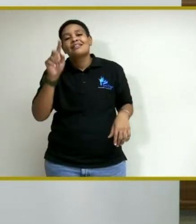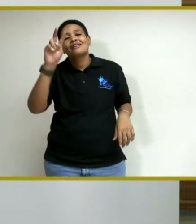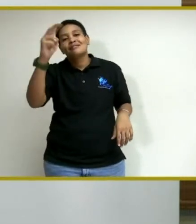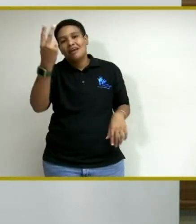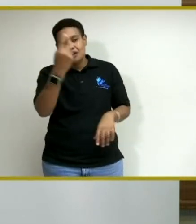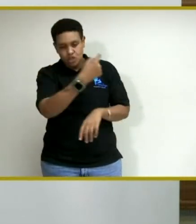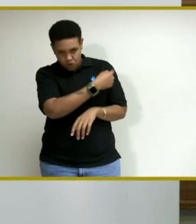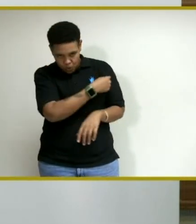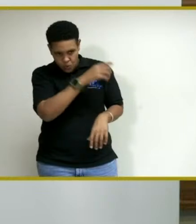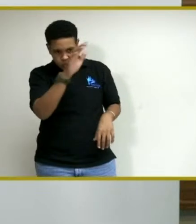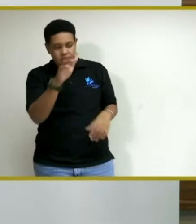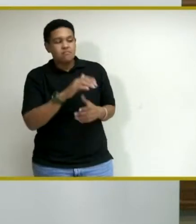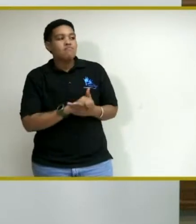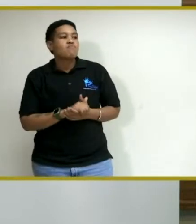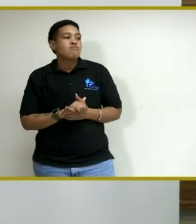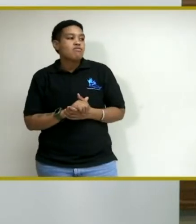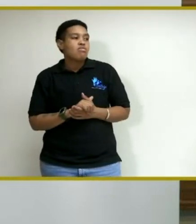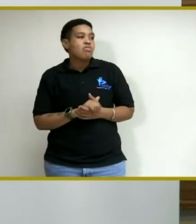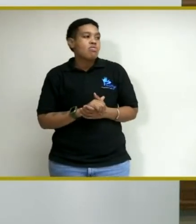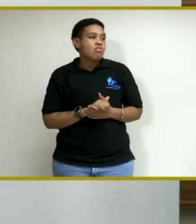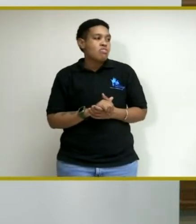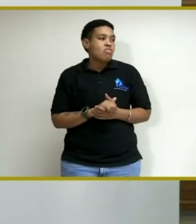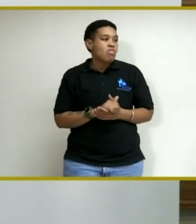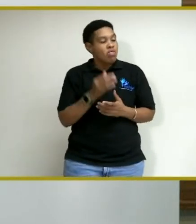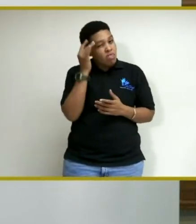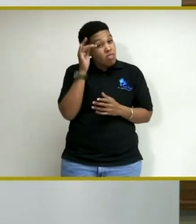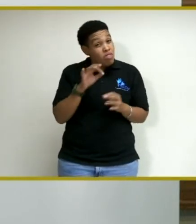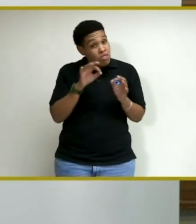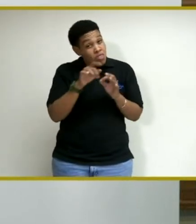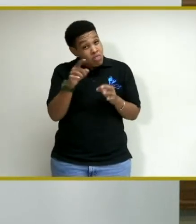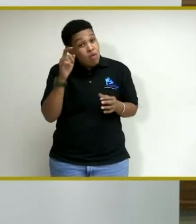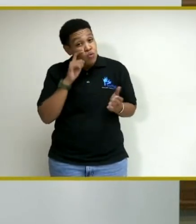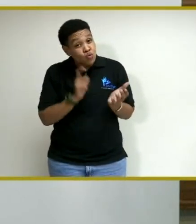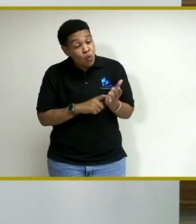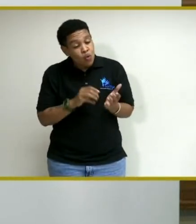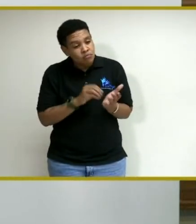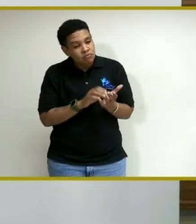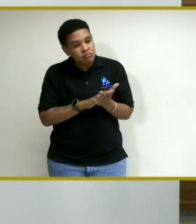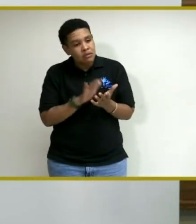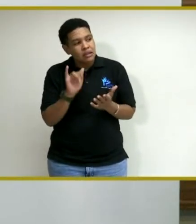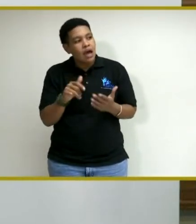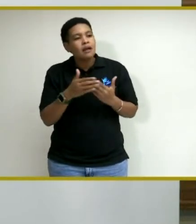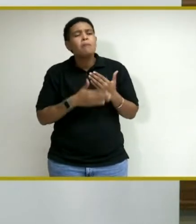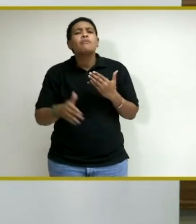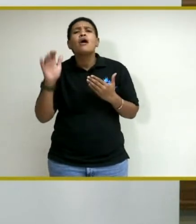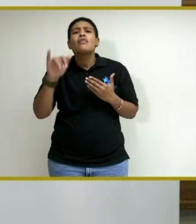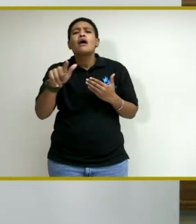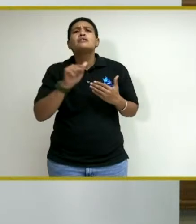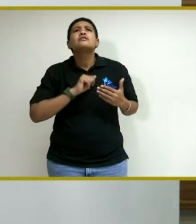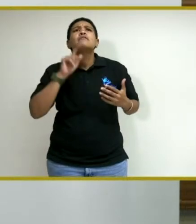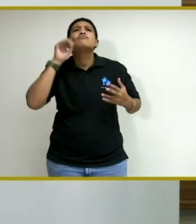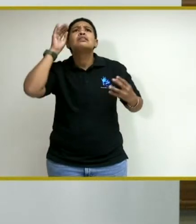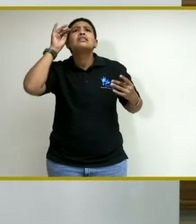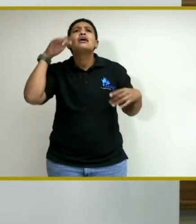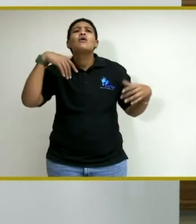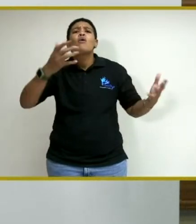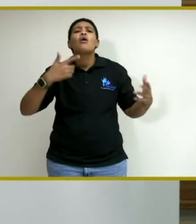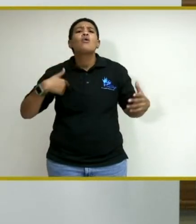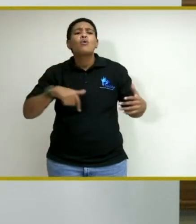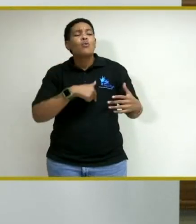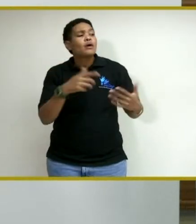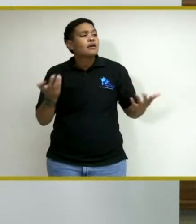dose. And I think that is also important to note. Beyond that, I think we